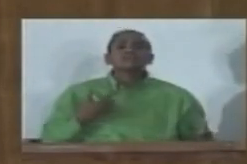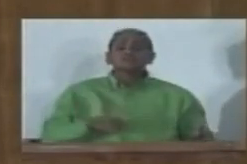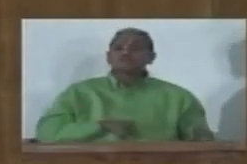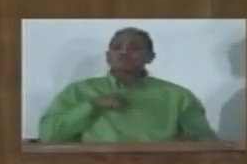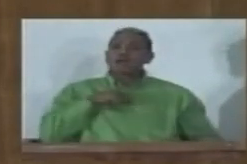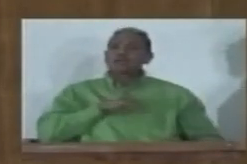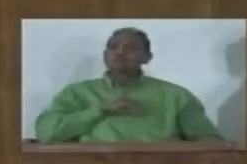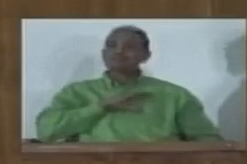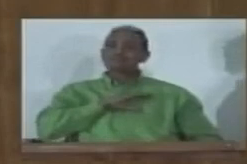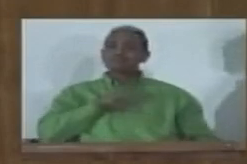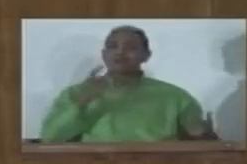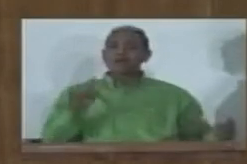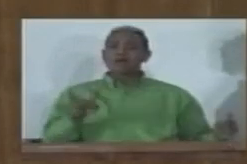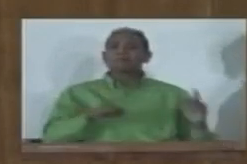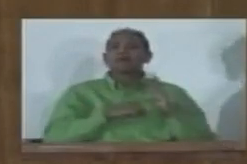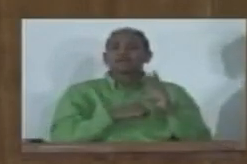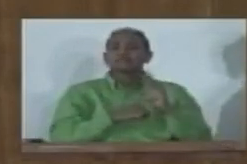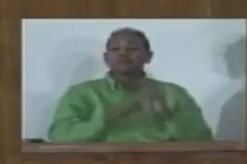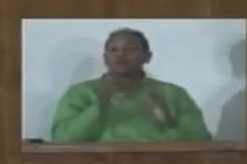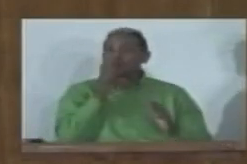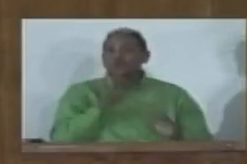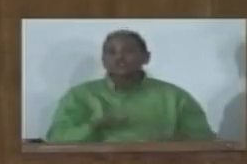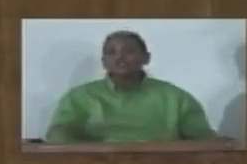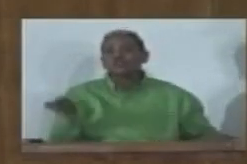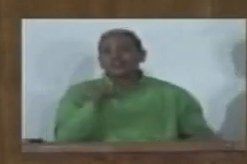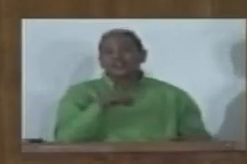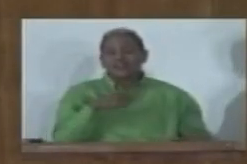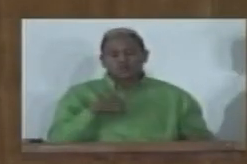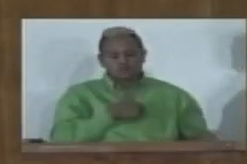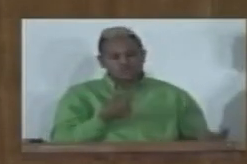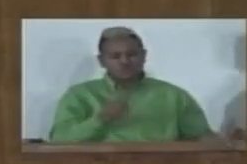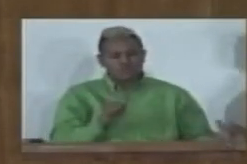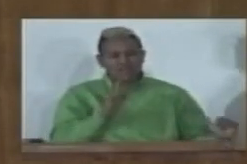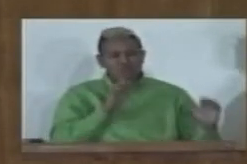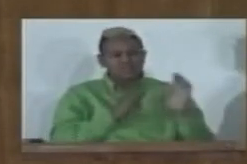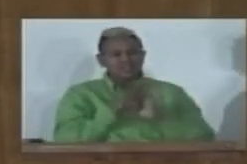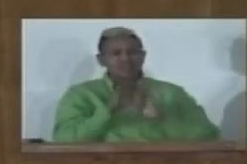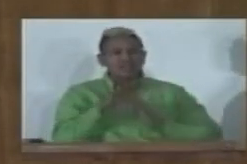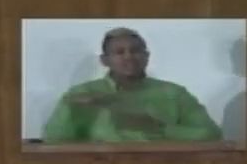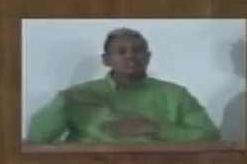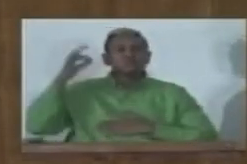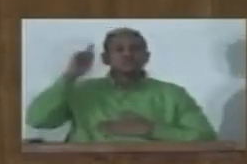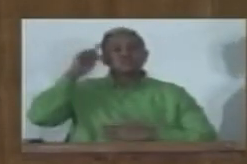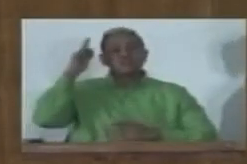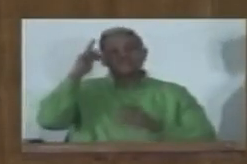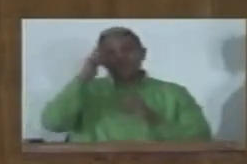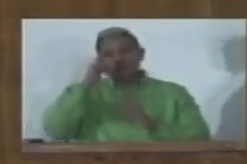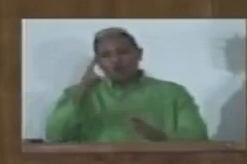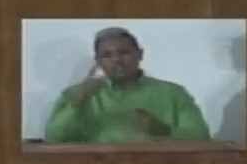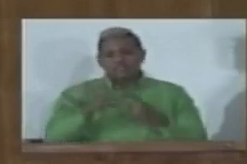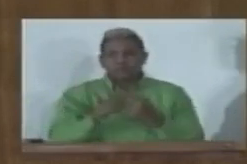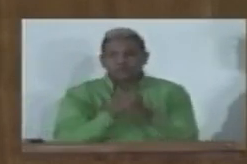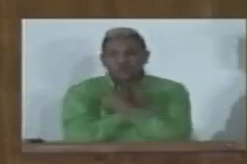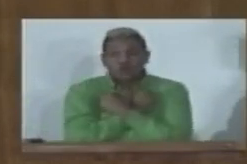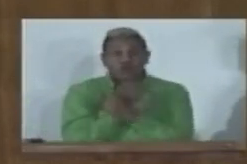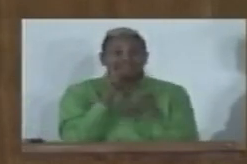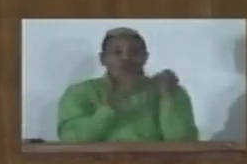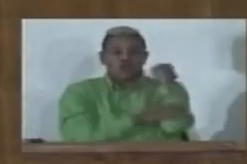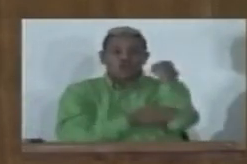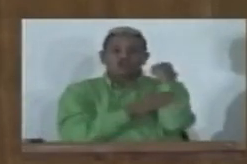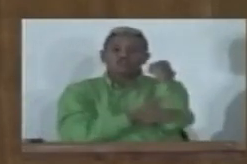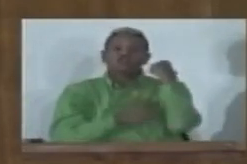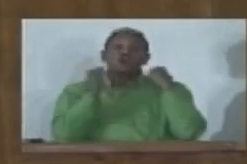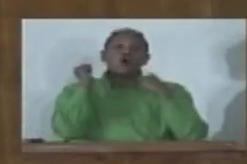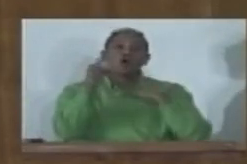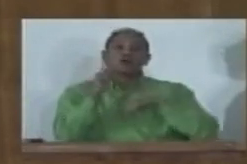them, example among our children, as we seek to develop a spirit of loyalty and love for country all the